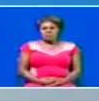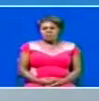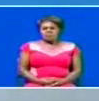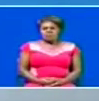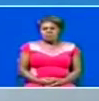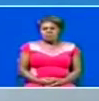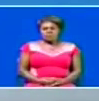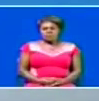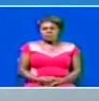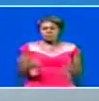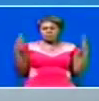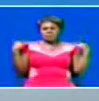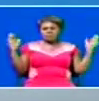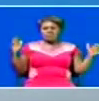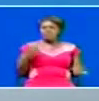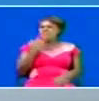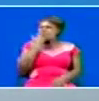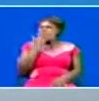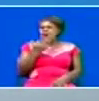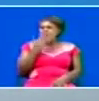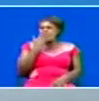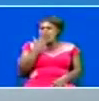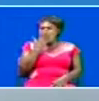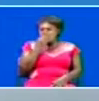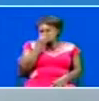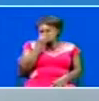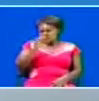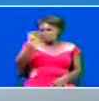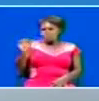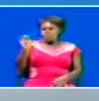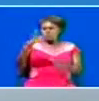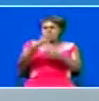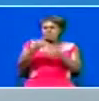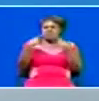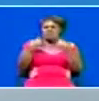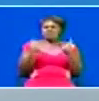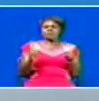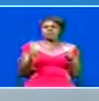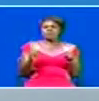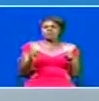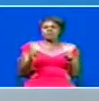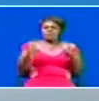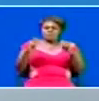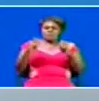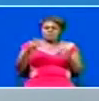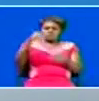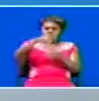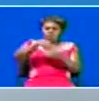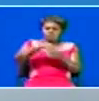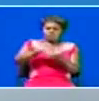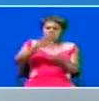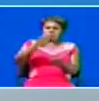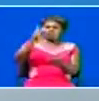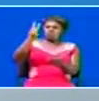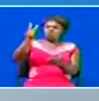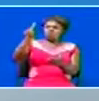Well, Flamingo Horticulture Investments, a Sun Capital Europe portfolio organization, has announced that they will make a further investment of some